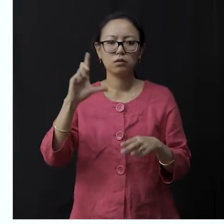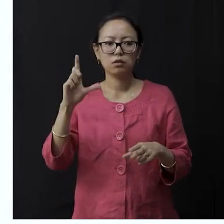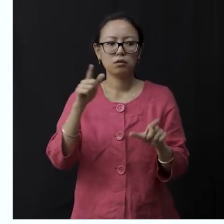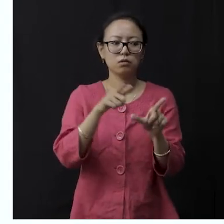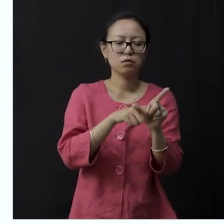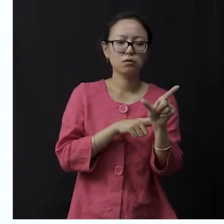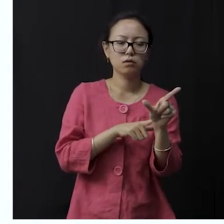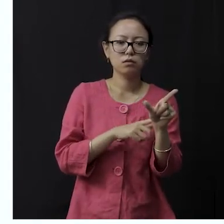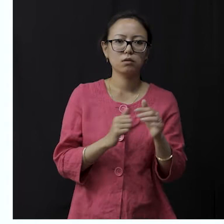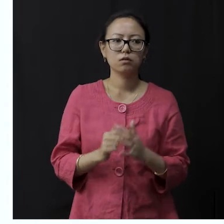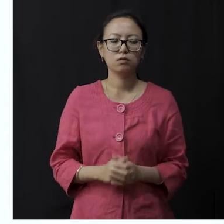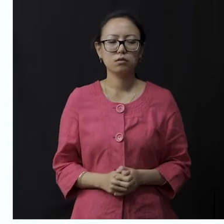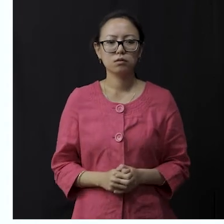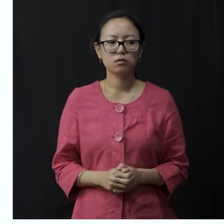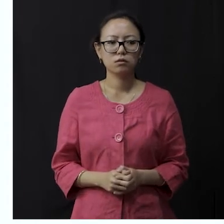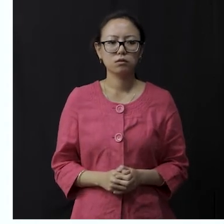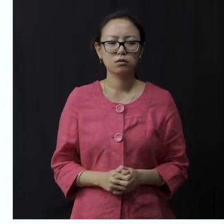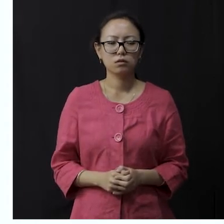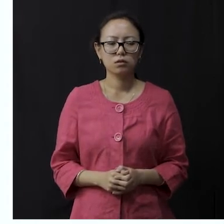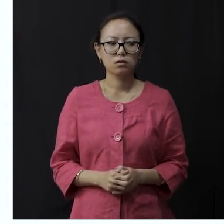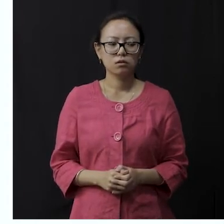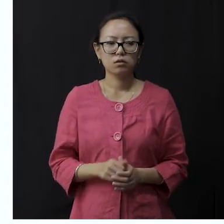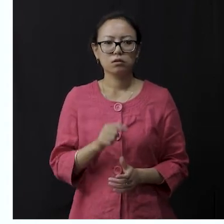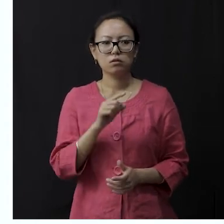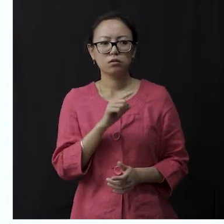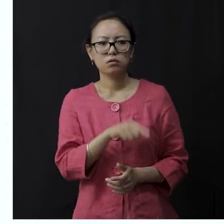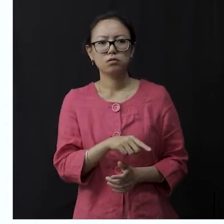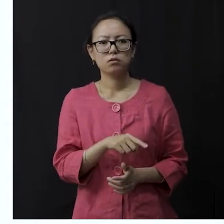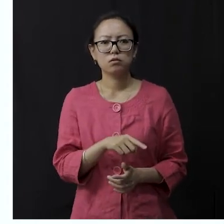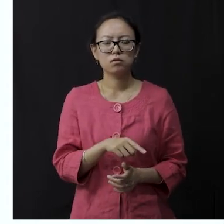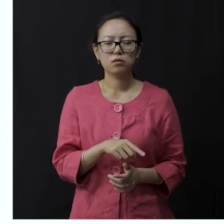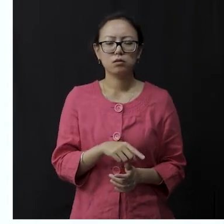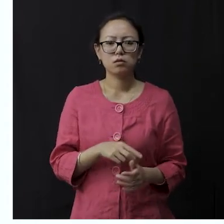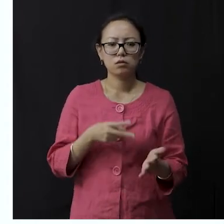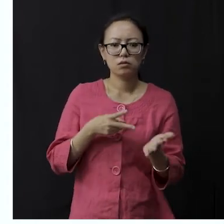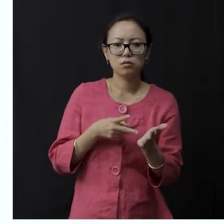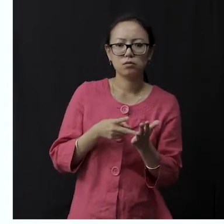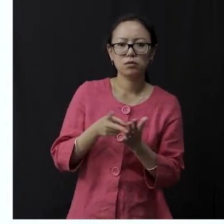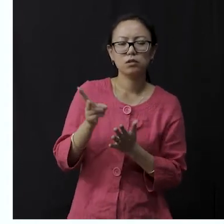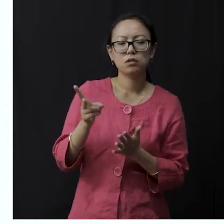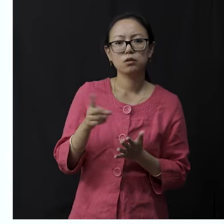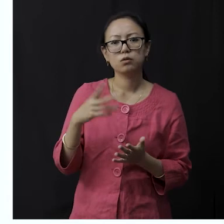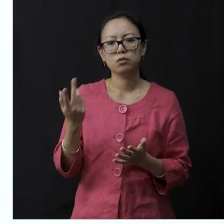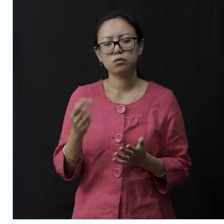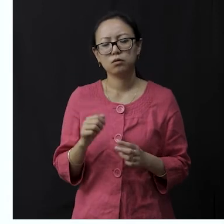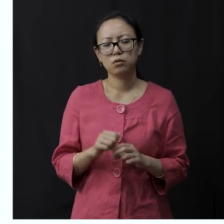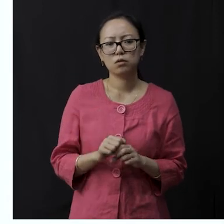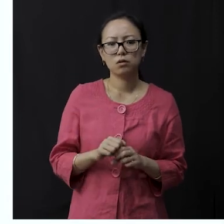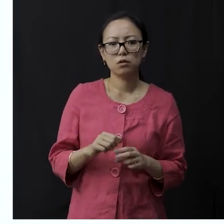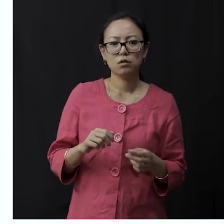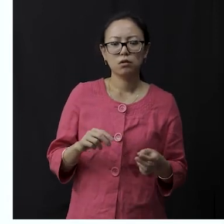D-R-A-G-O-N-F-L-Y, dragonfly. Now this dragonfly, especially in the